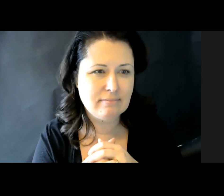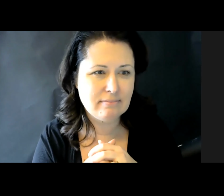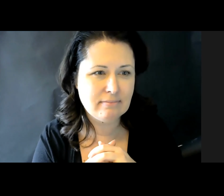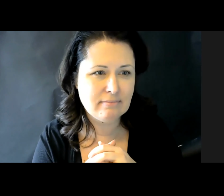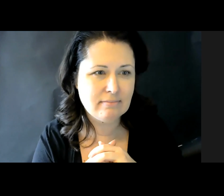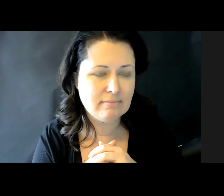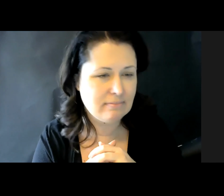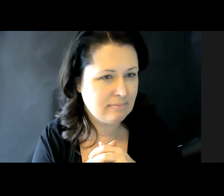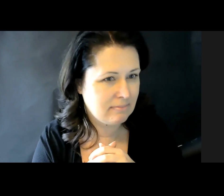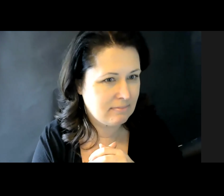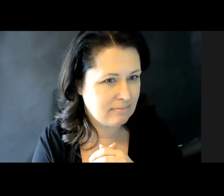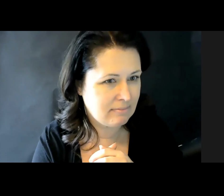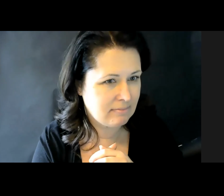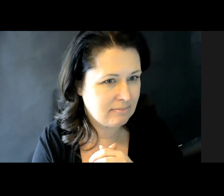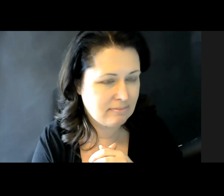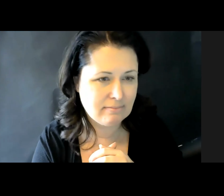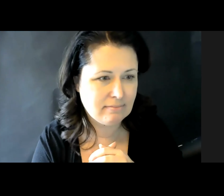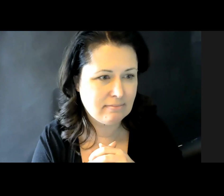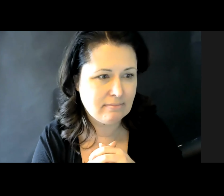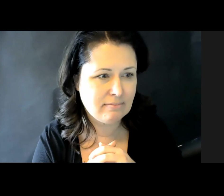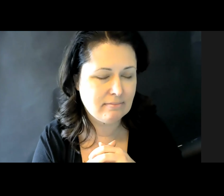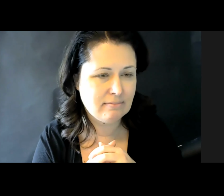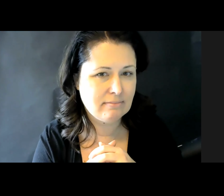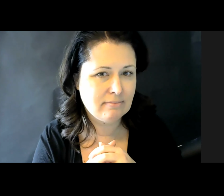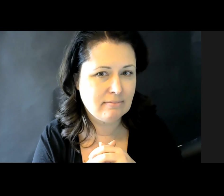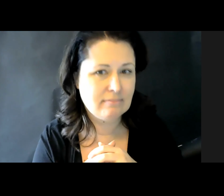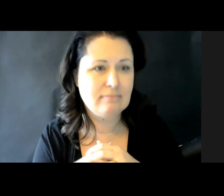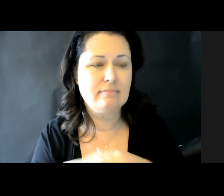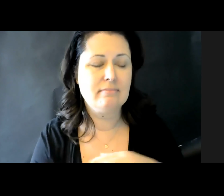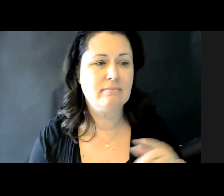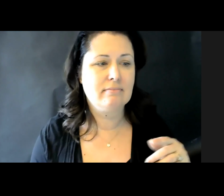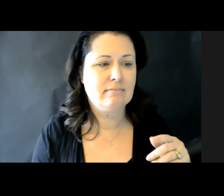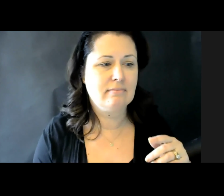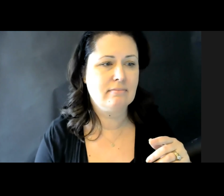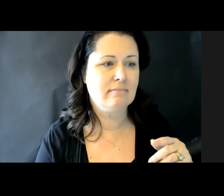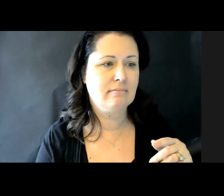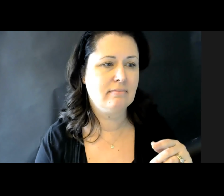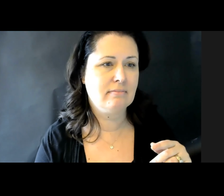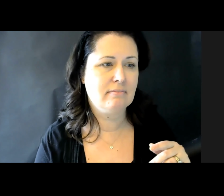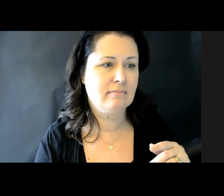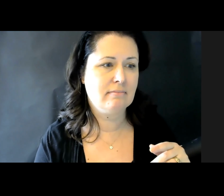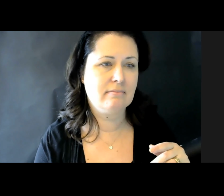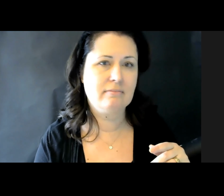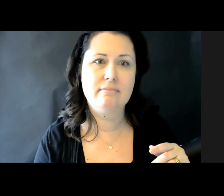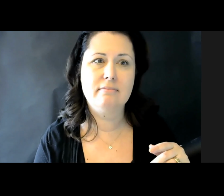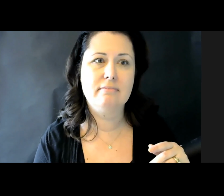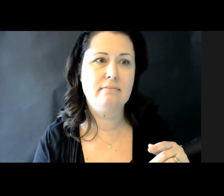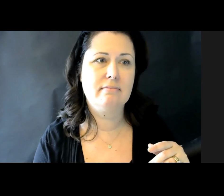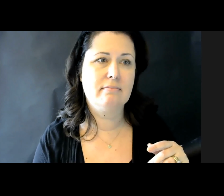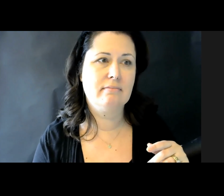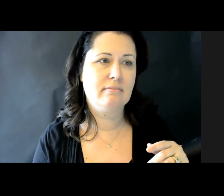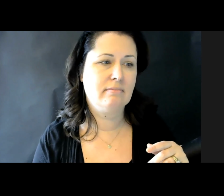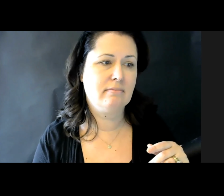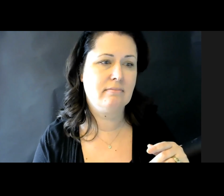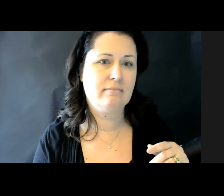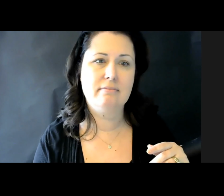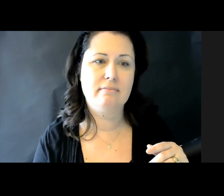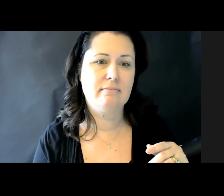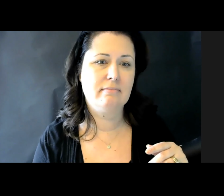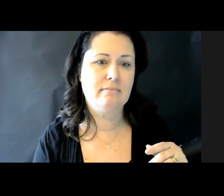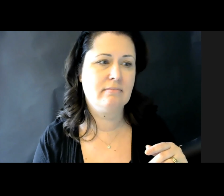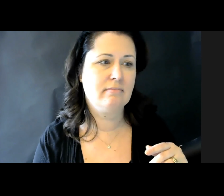this Recovery Community Center was founded back in 2019. Again, like I said, we are just a small little